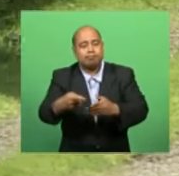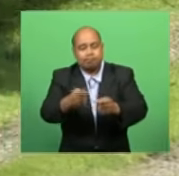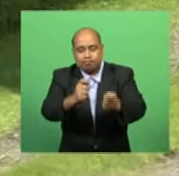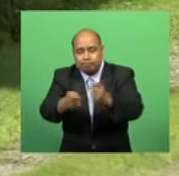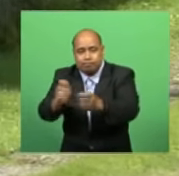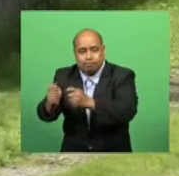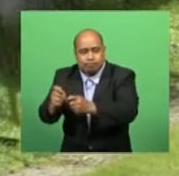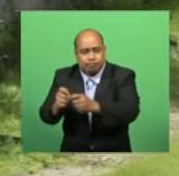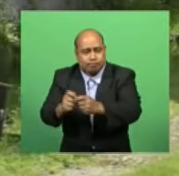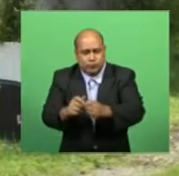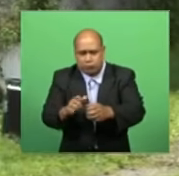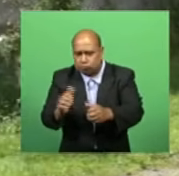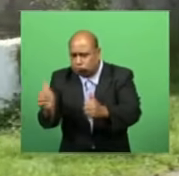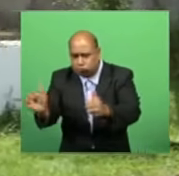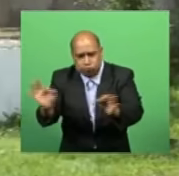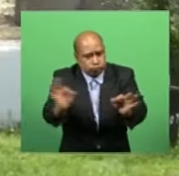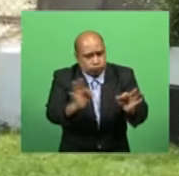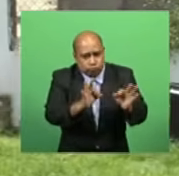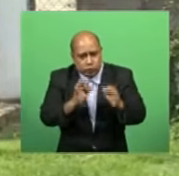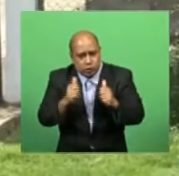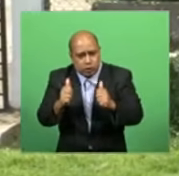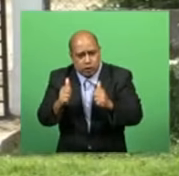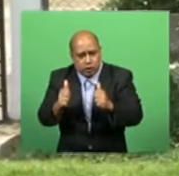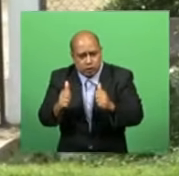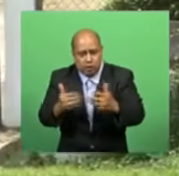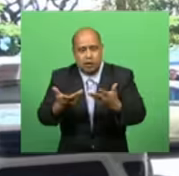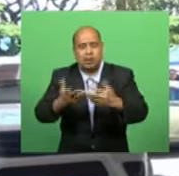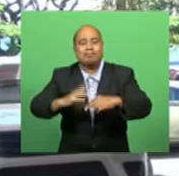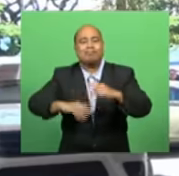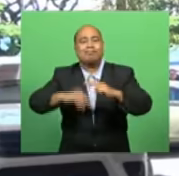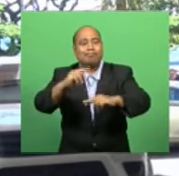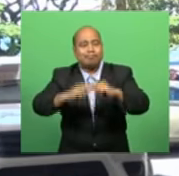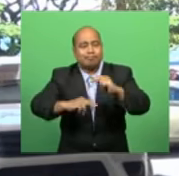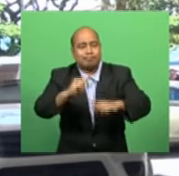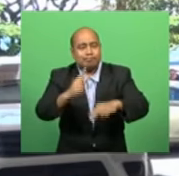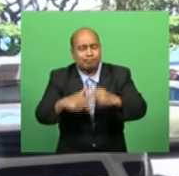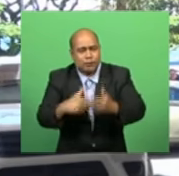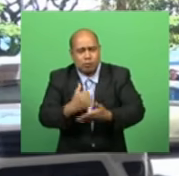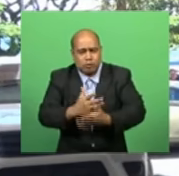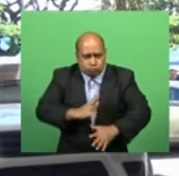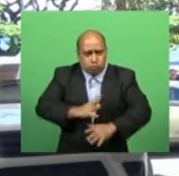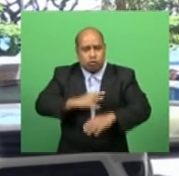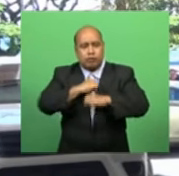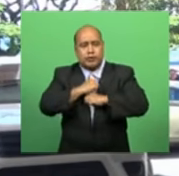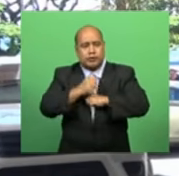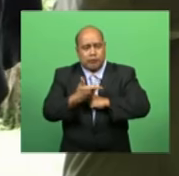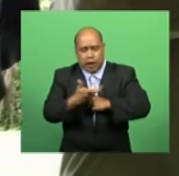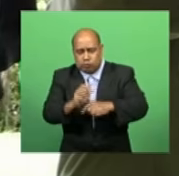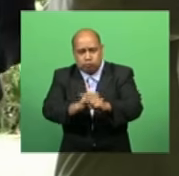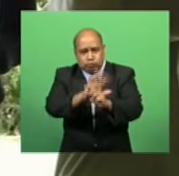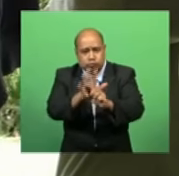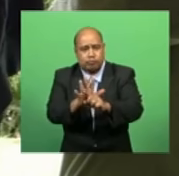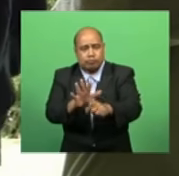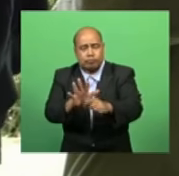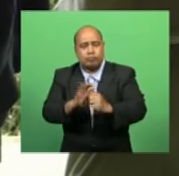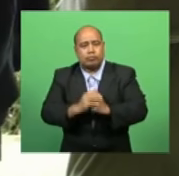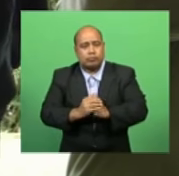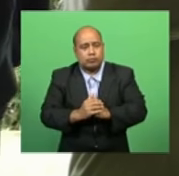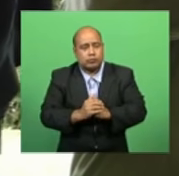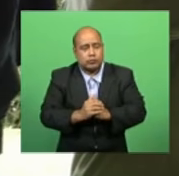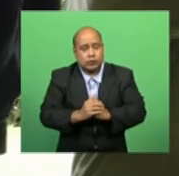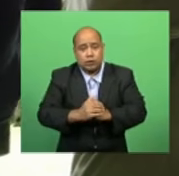that that we build that capacity around this, because as you said, the turnaround is fast. 14 out of the